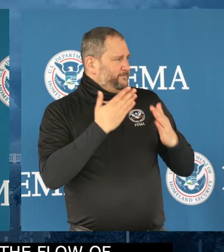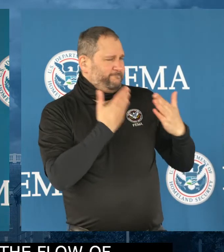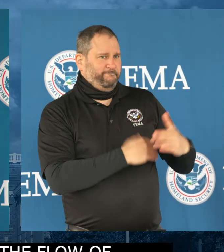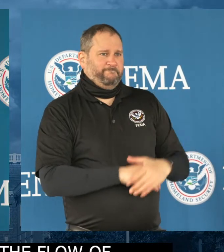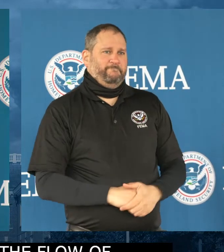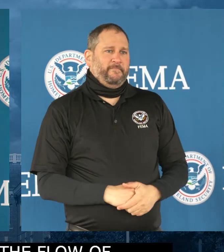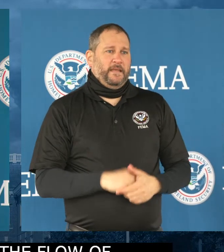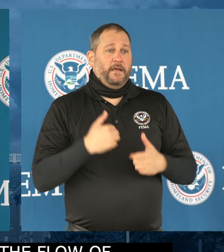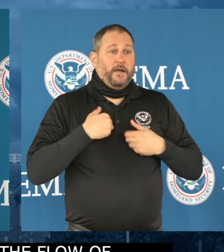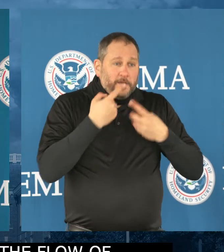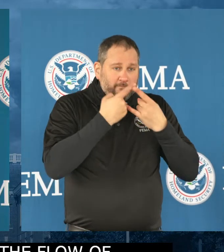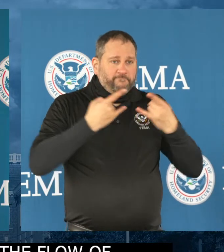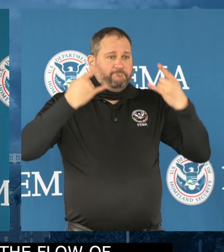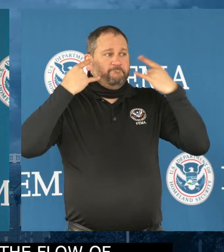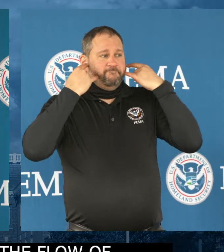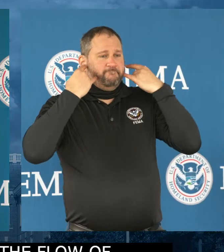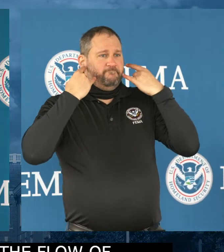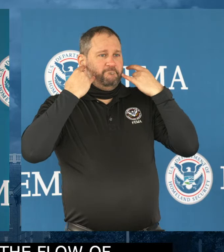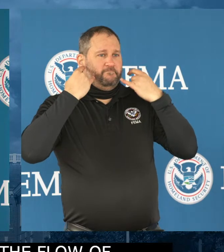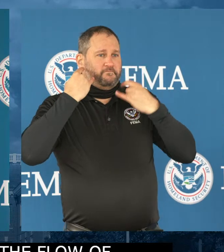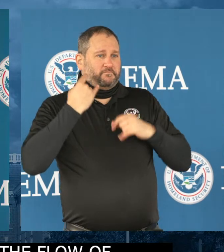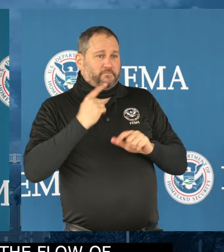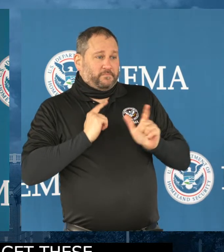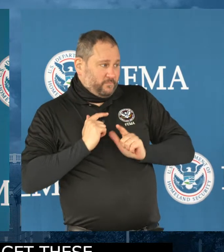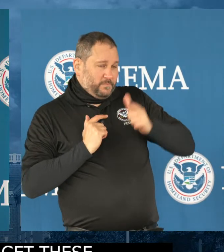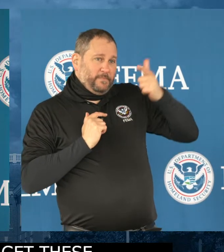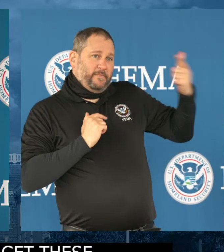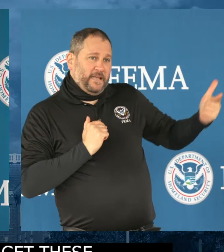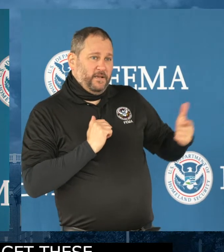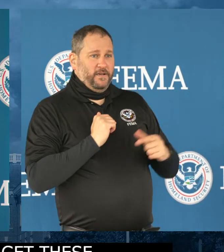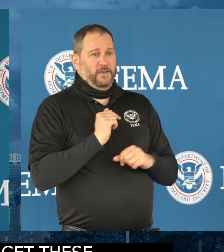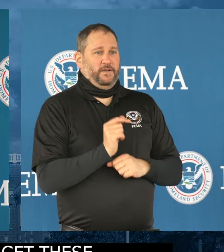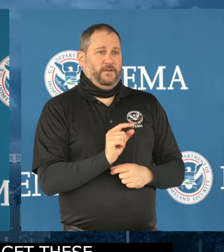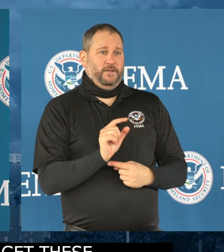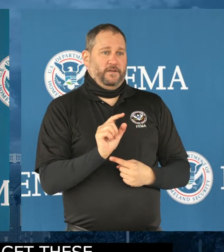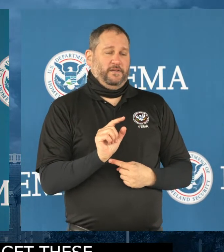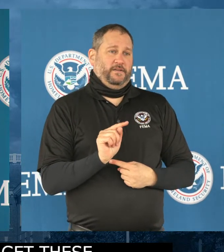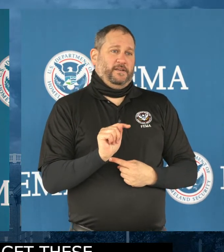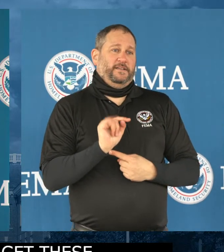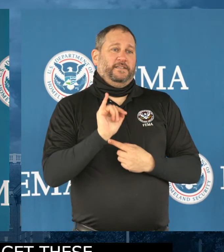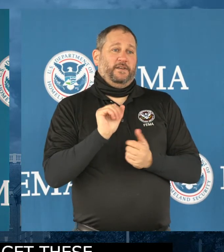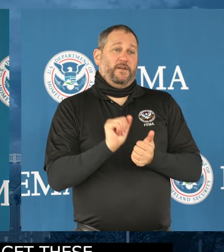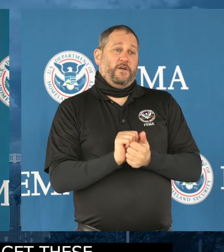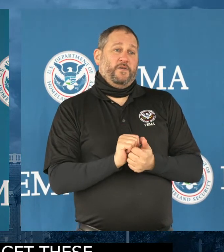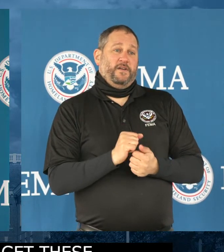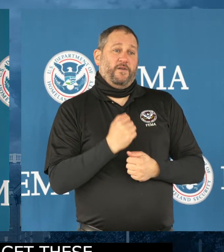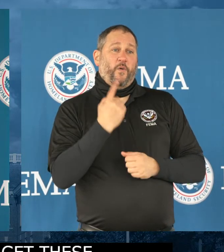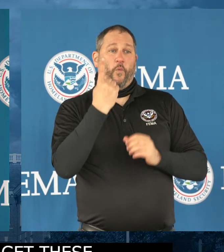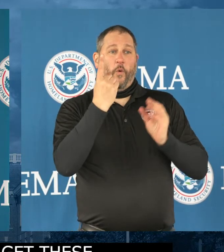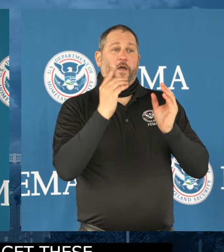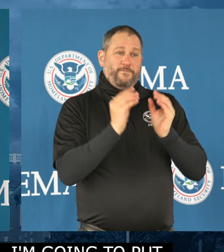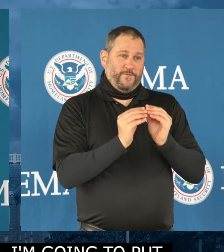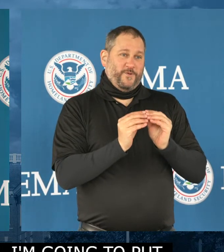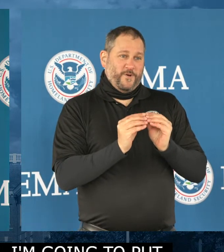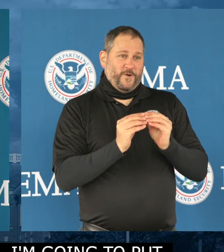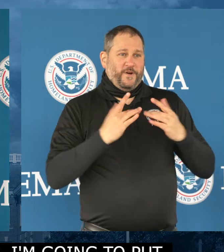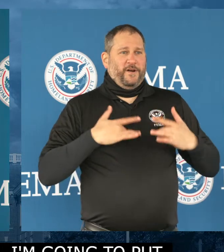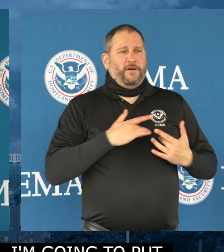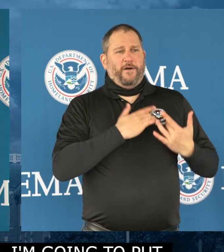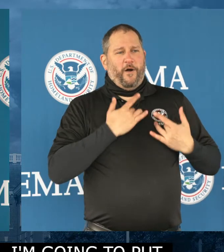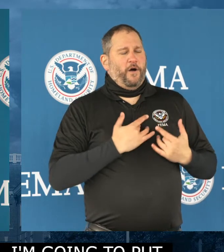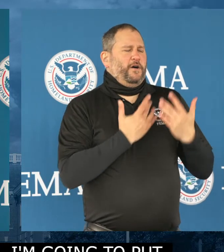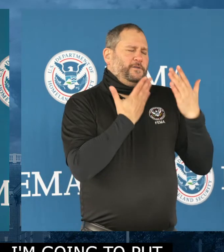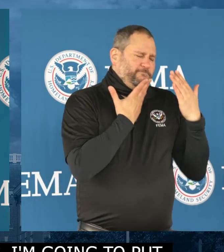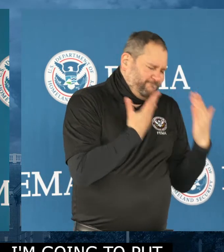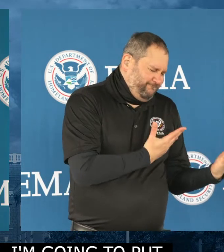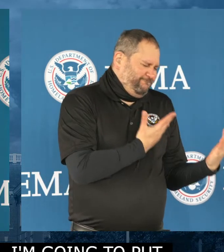mask back on, and I'm going to turn this podium over to you with one more heartfelt thanks from our great